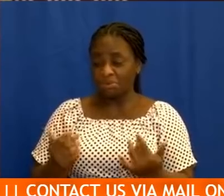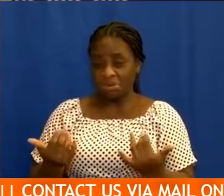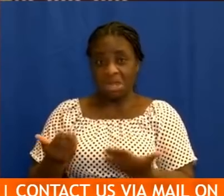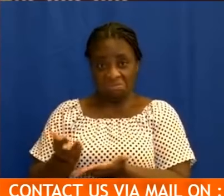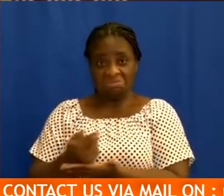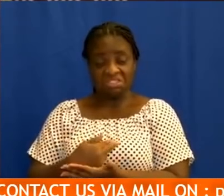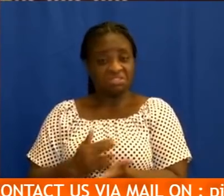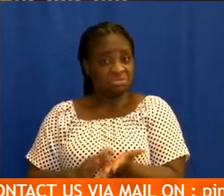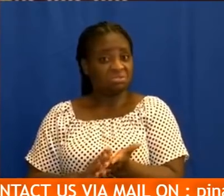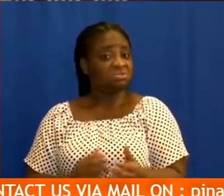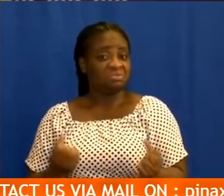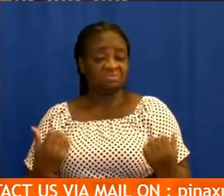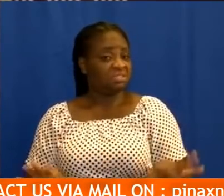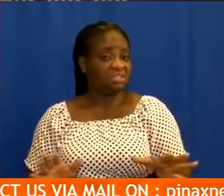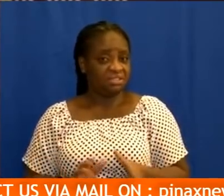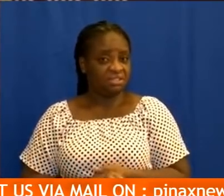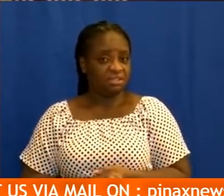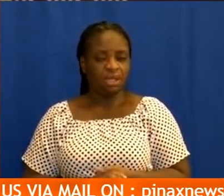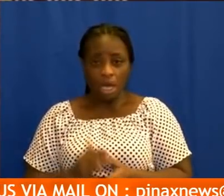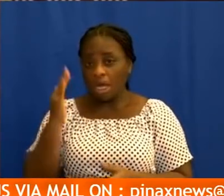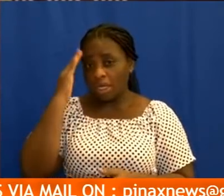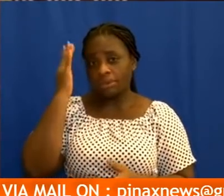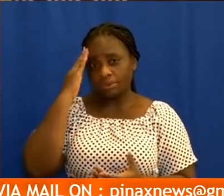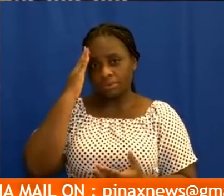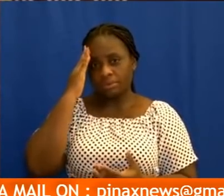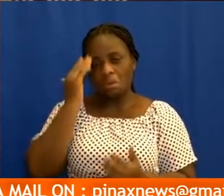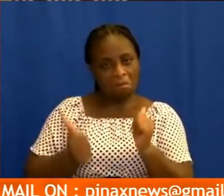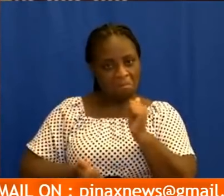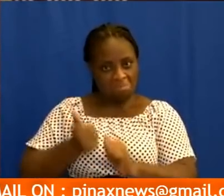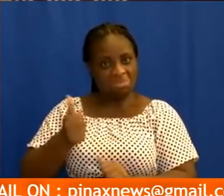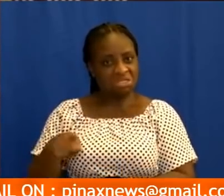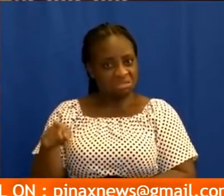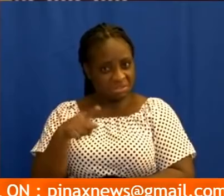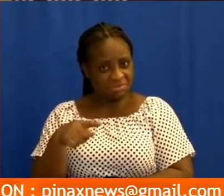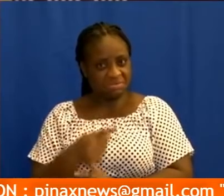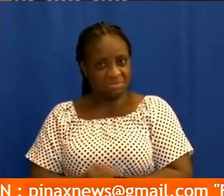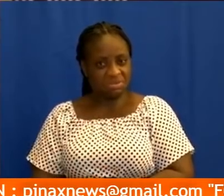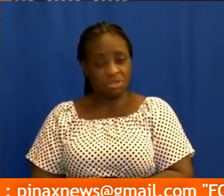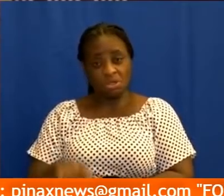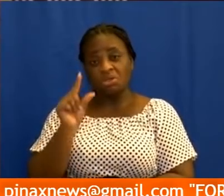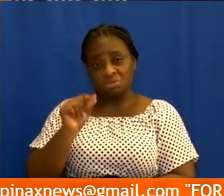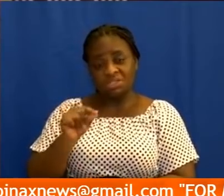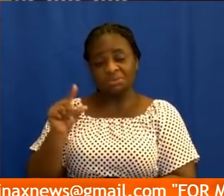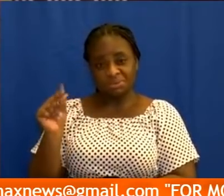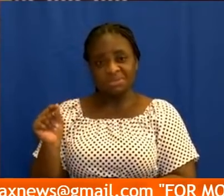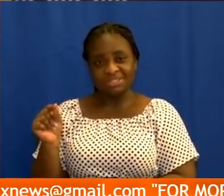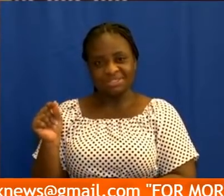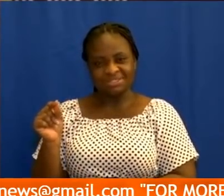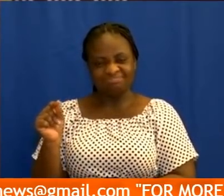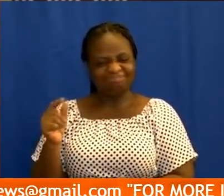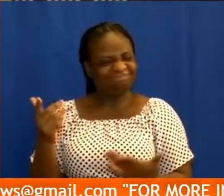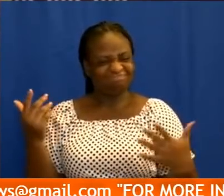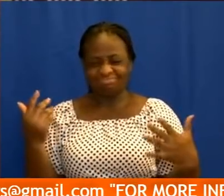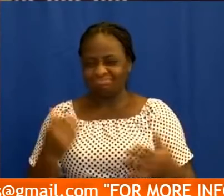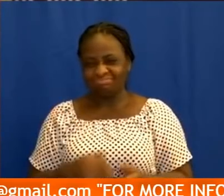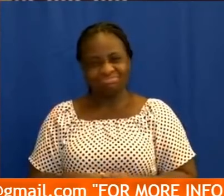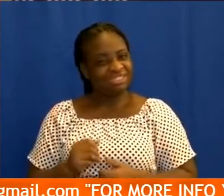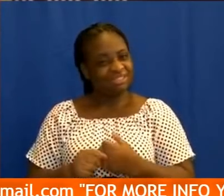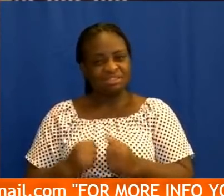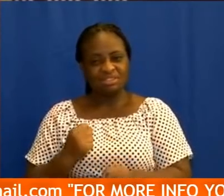have already returned. I know that for most of you, 2020 was a